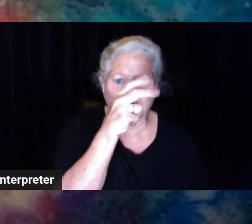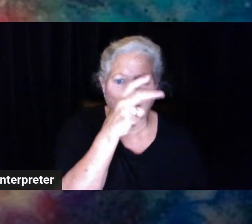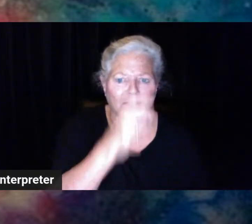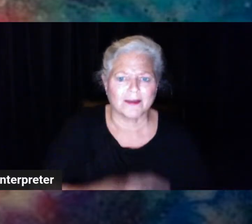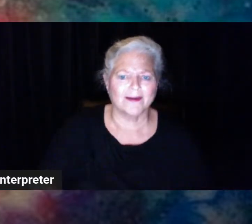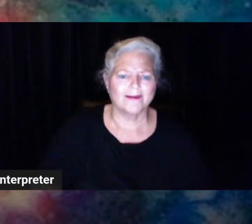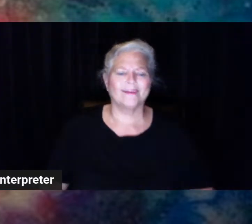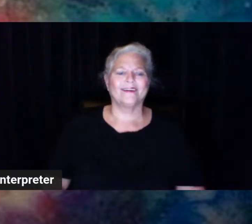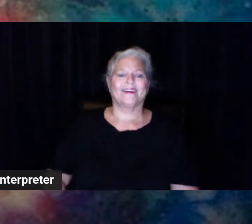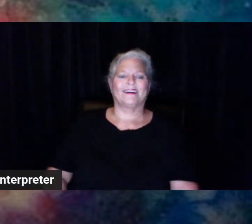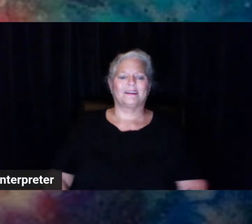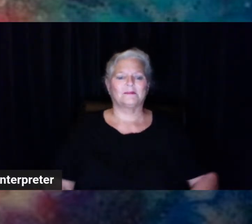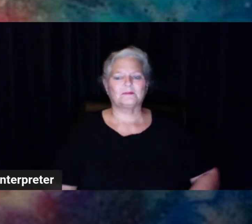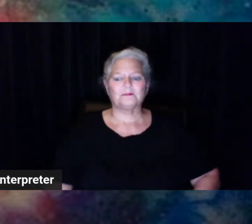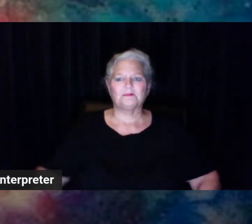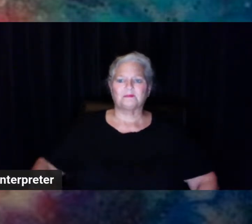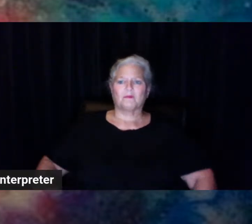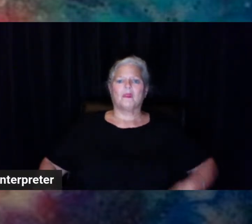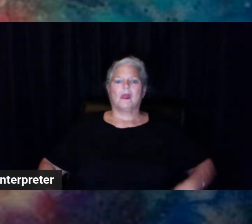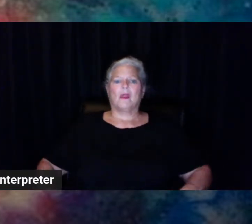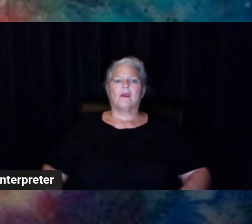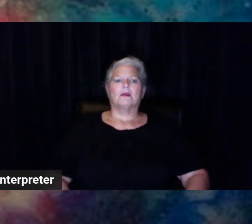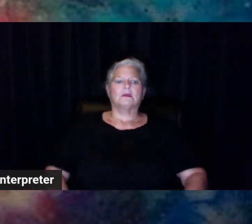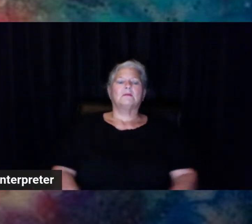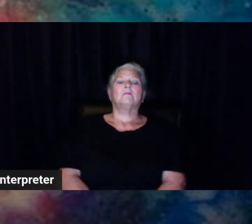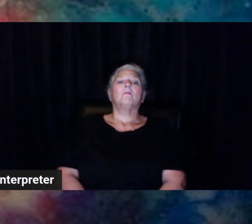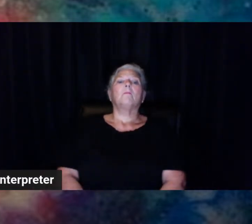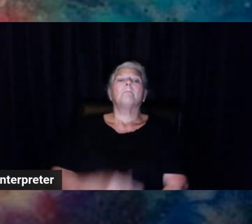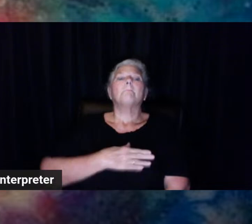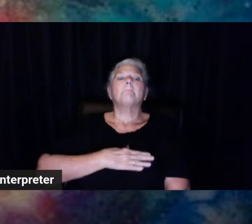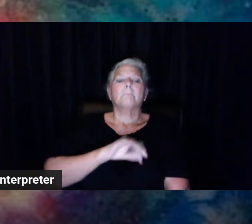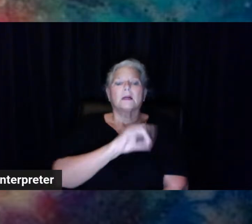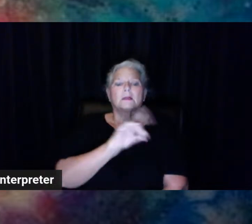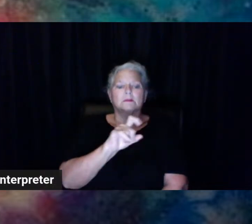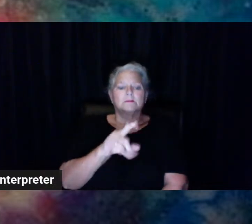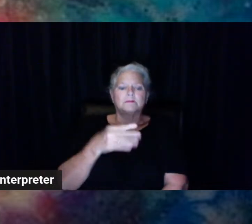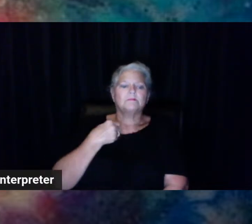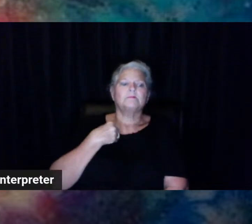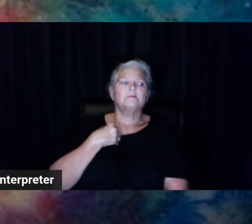My question, since I have challenged with my disability, that what